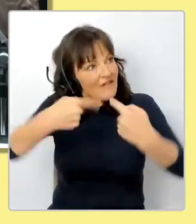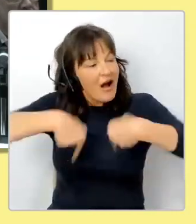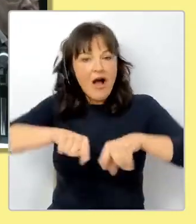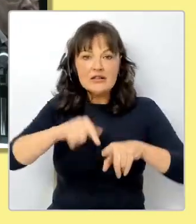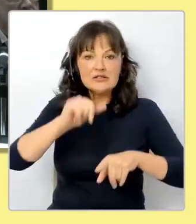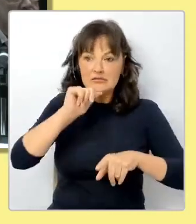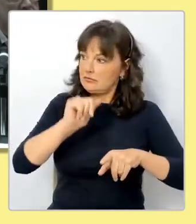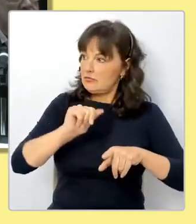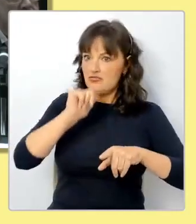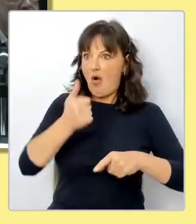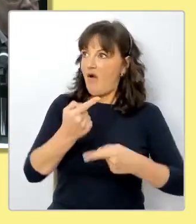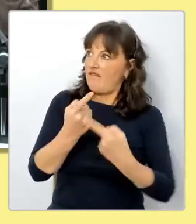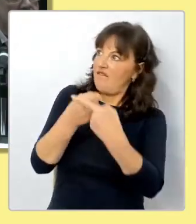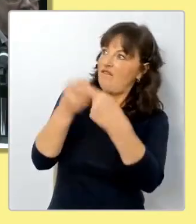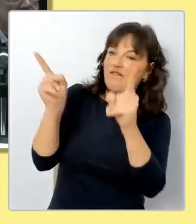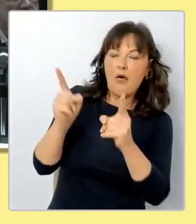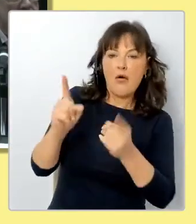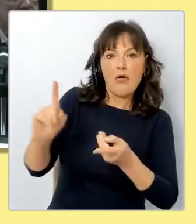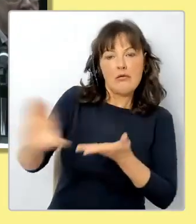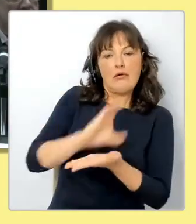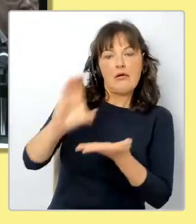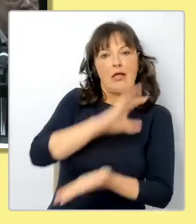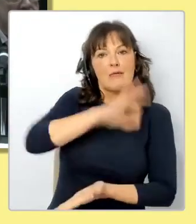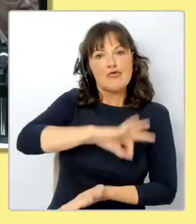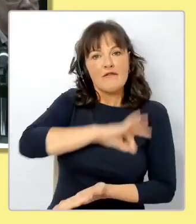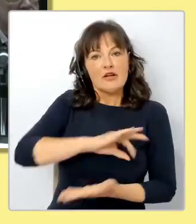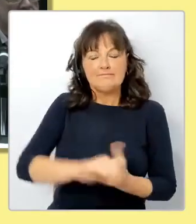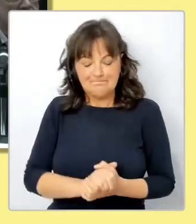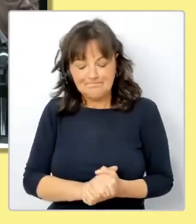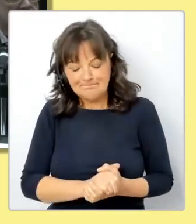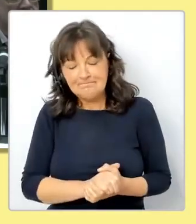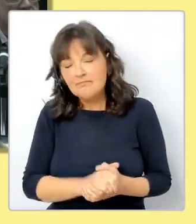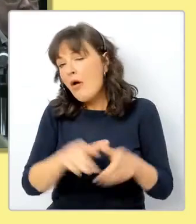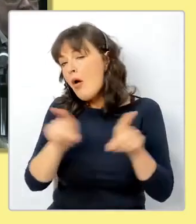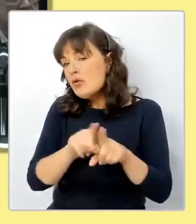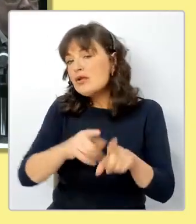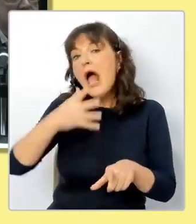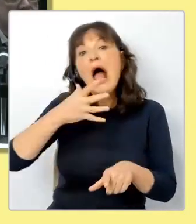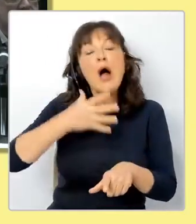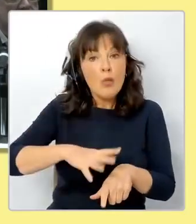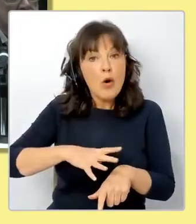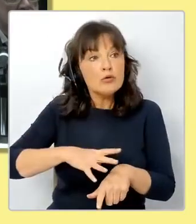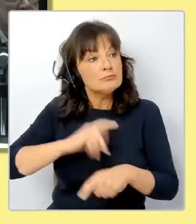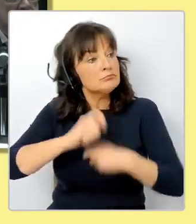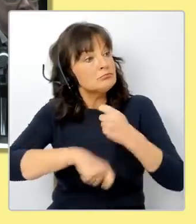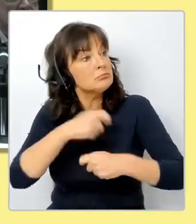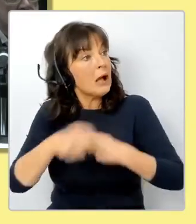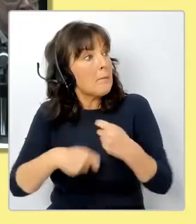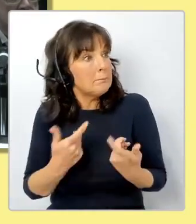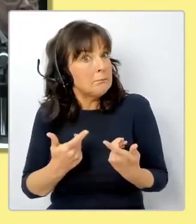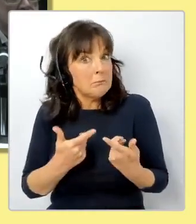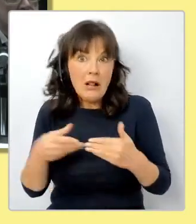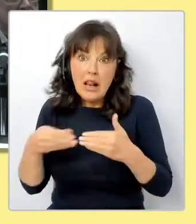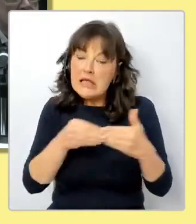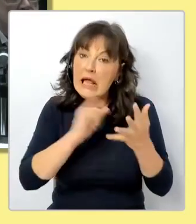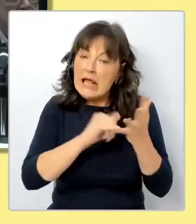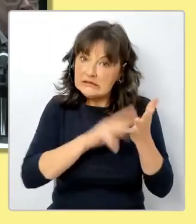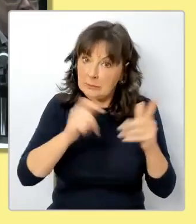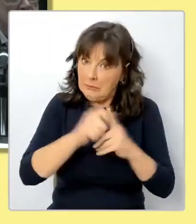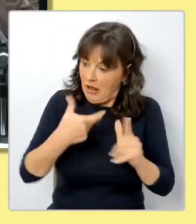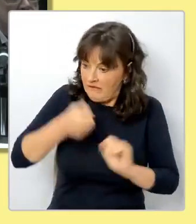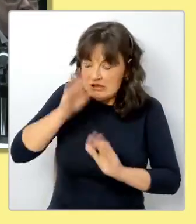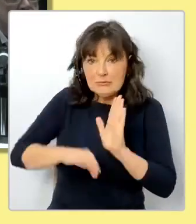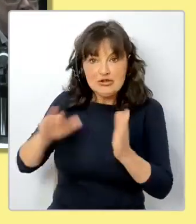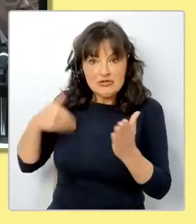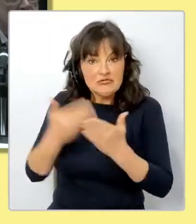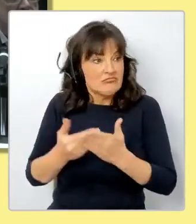round. And why else do I want to be the next leader of the SNP? I believe I've got the experience. I've had some of the toughest jobs in government, transport, justice,